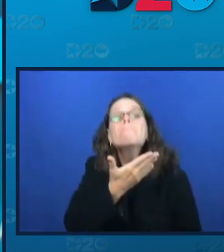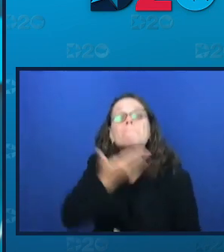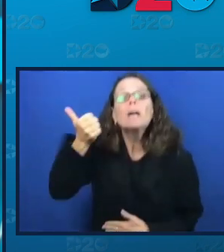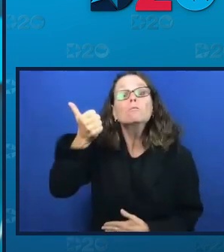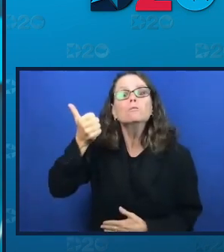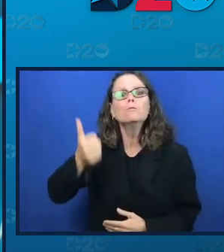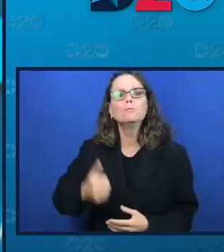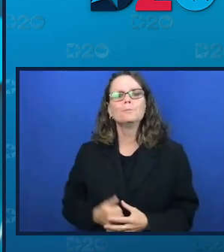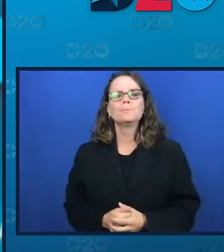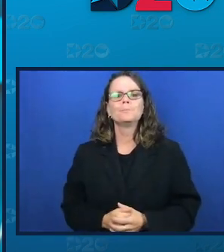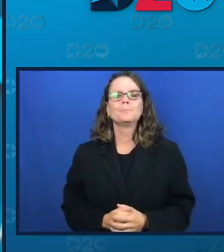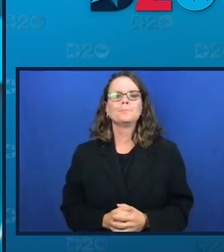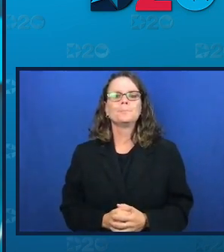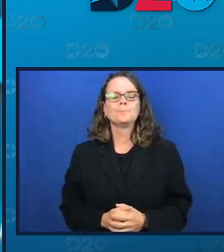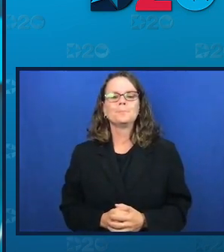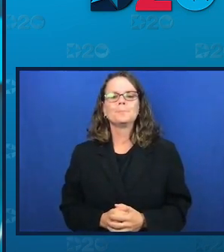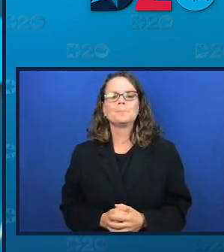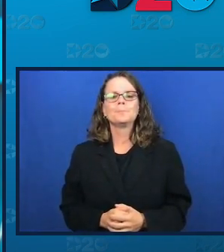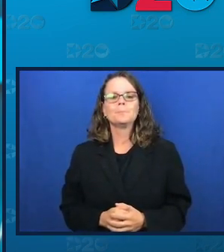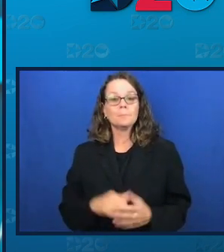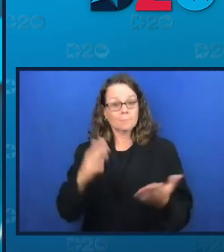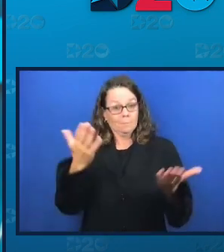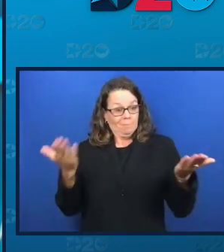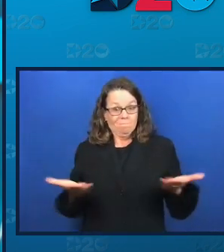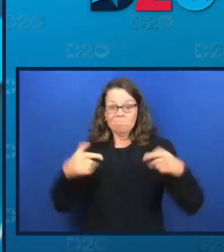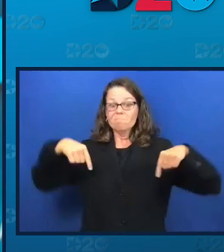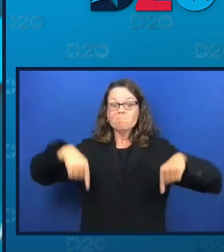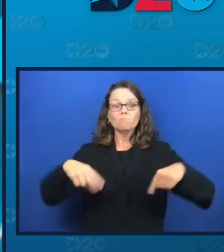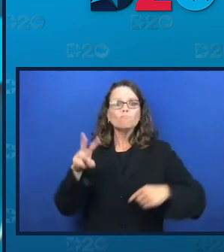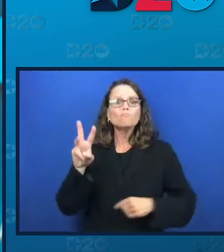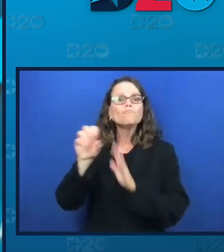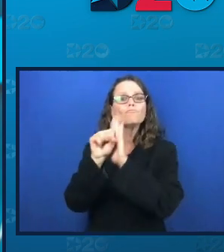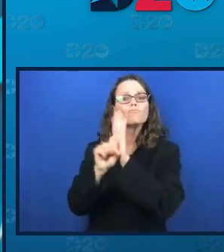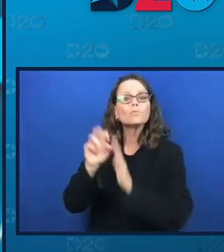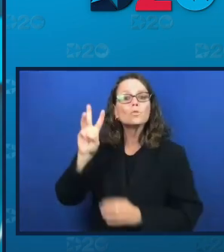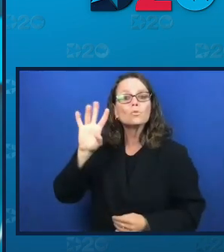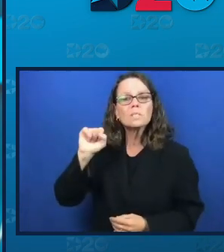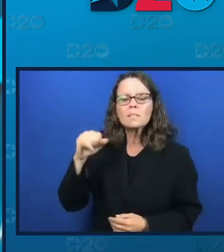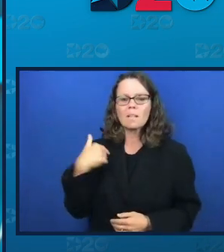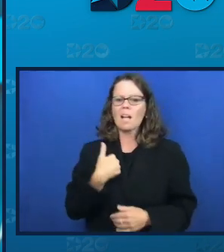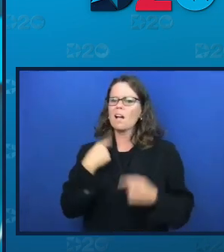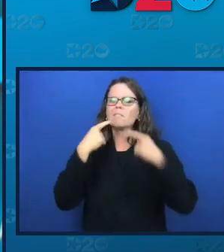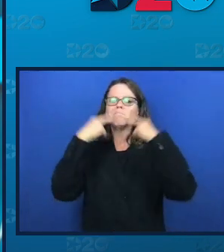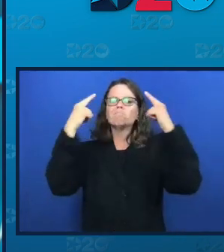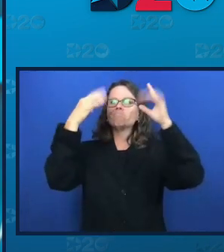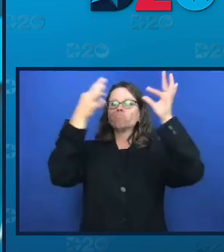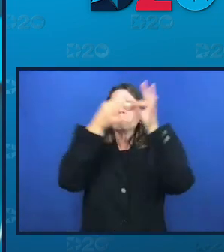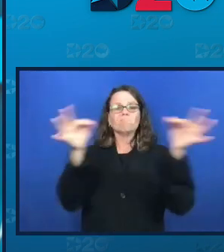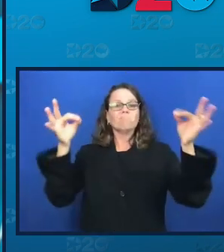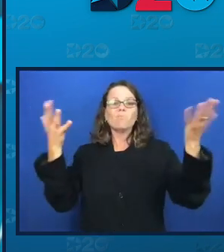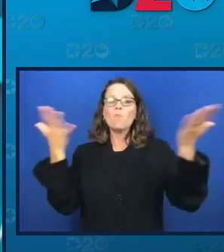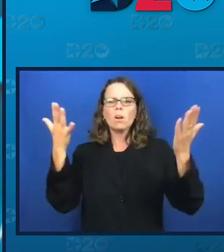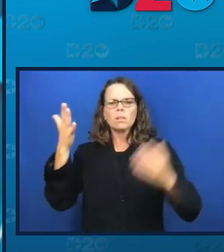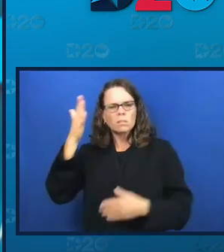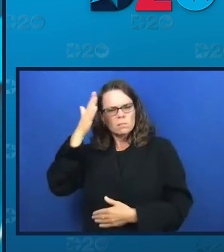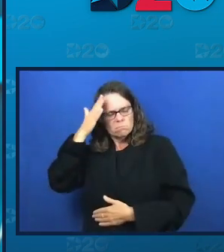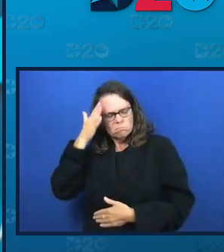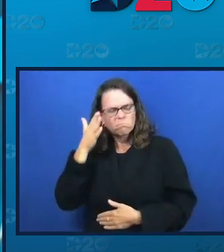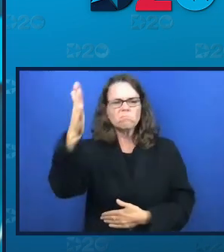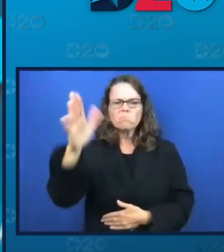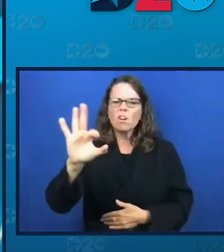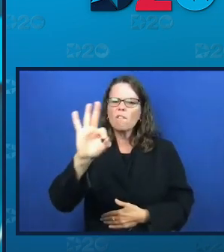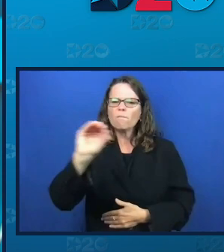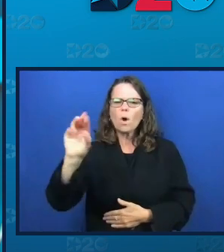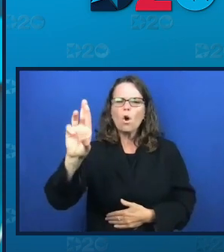our state motto is just one word: forward. This November, let's move forward and never